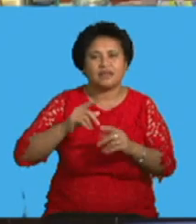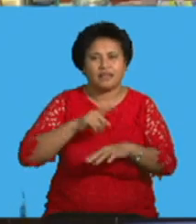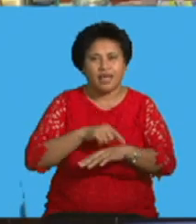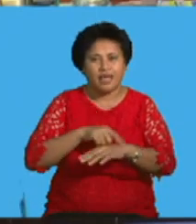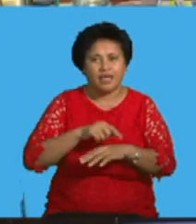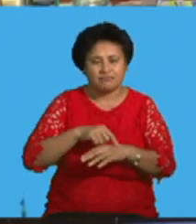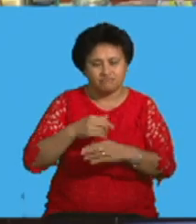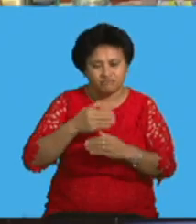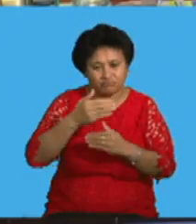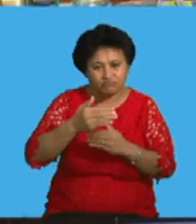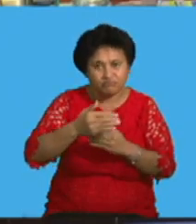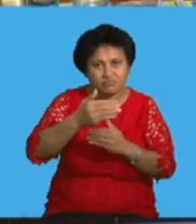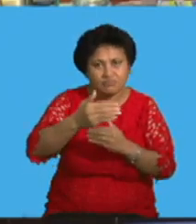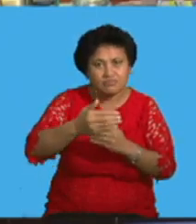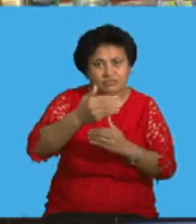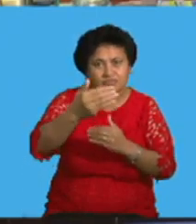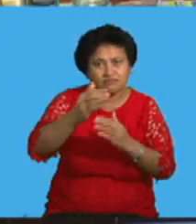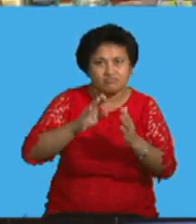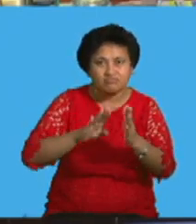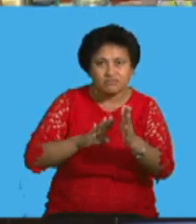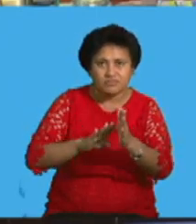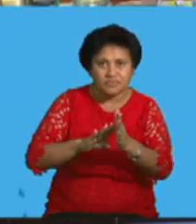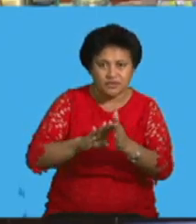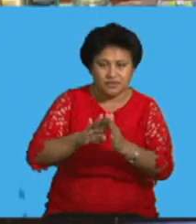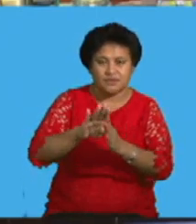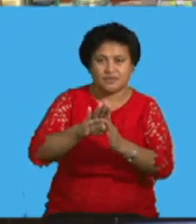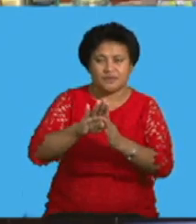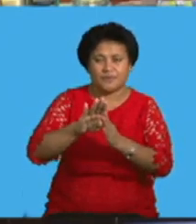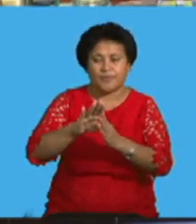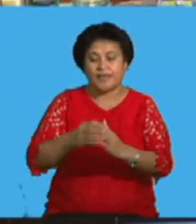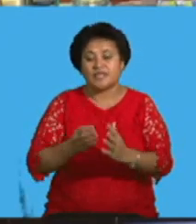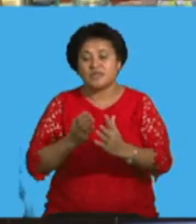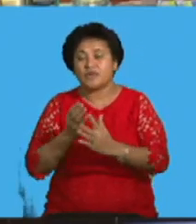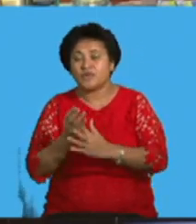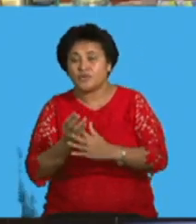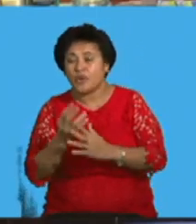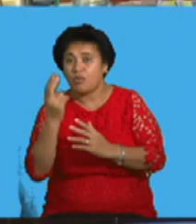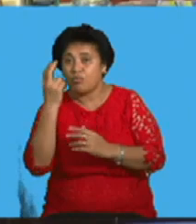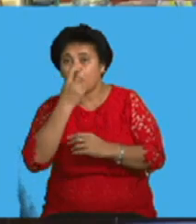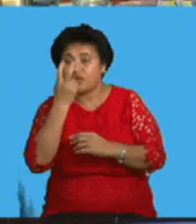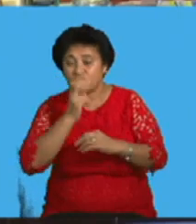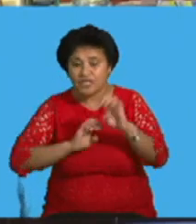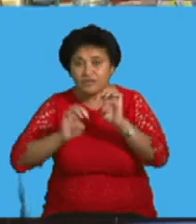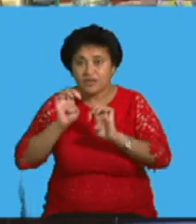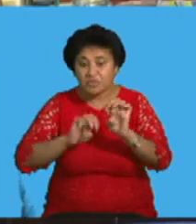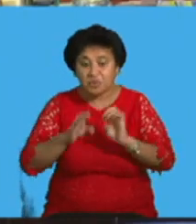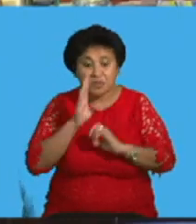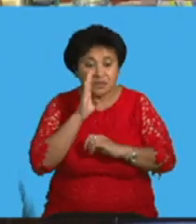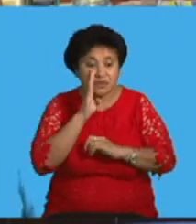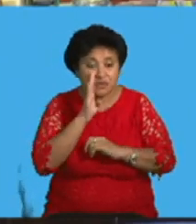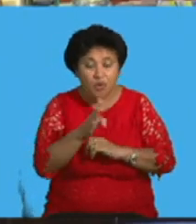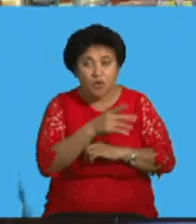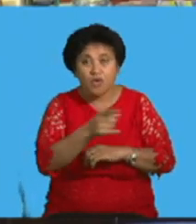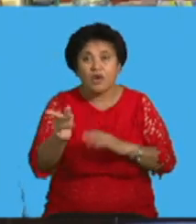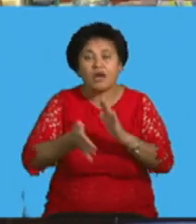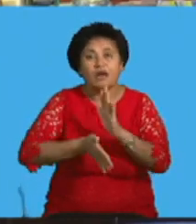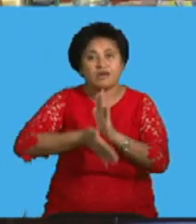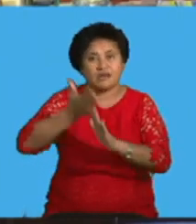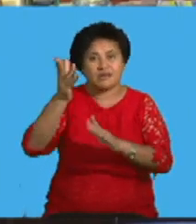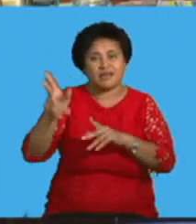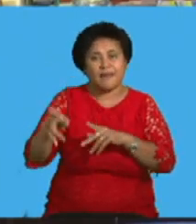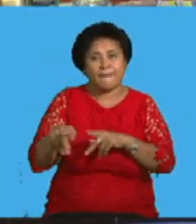Honorable Speaker, the Ministry, through the monitoring and evaluation, identified high performers and those who are ready